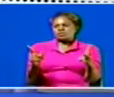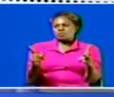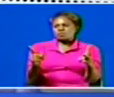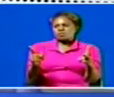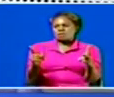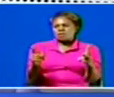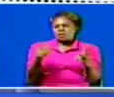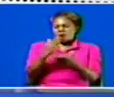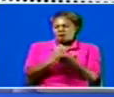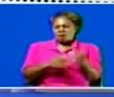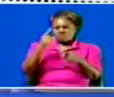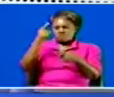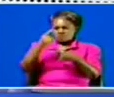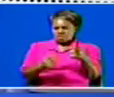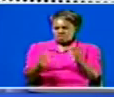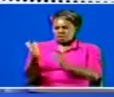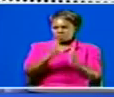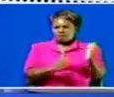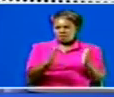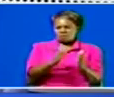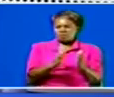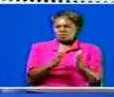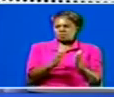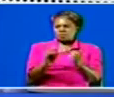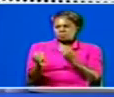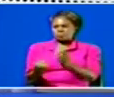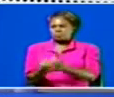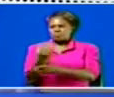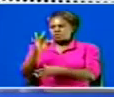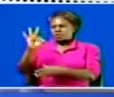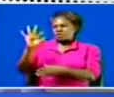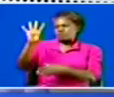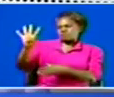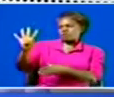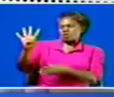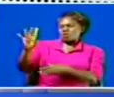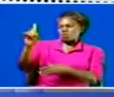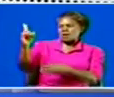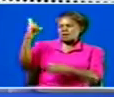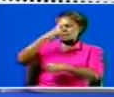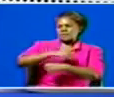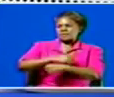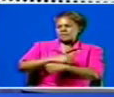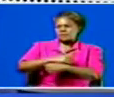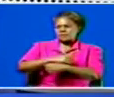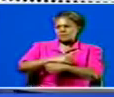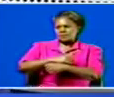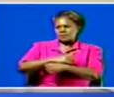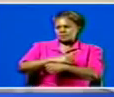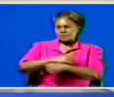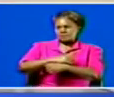half a year, we planned it was supposed come up to 3 or 4 units one day. Yeah,